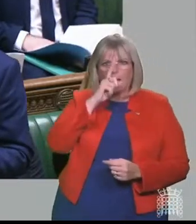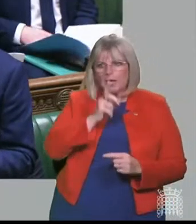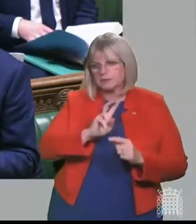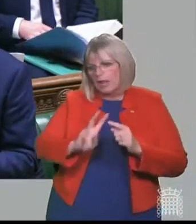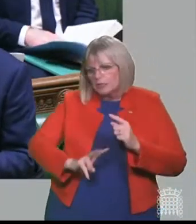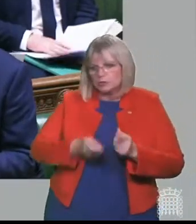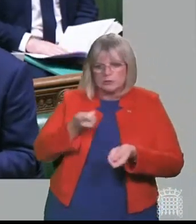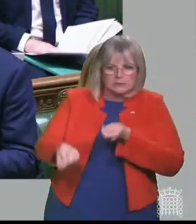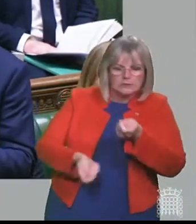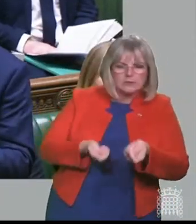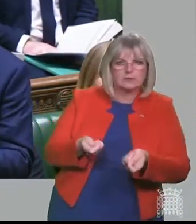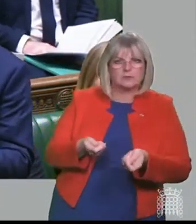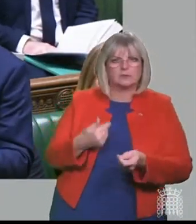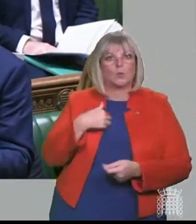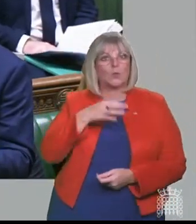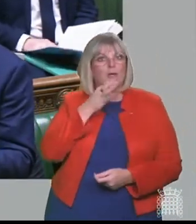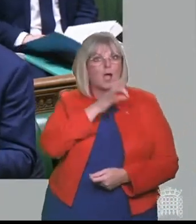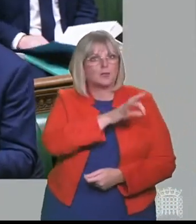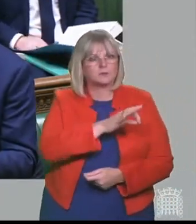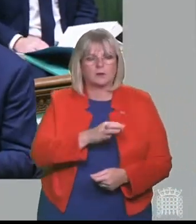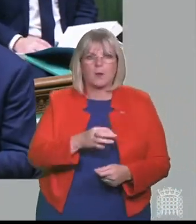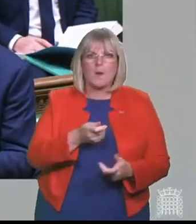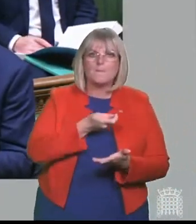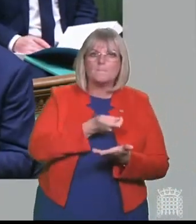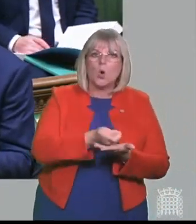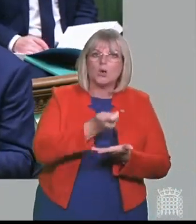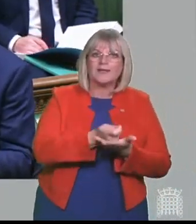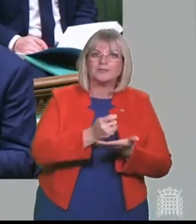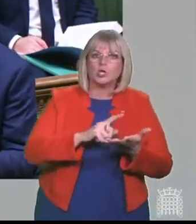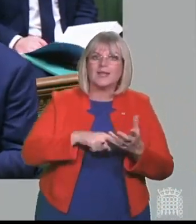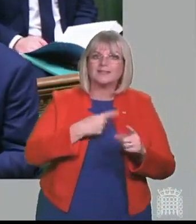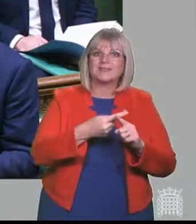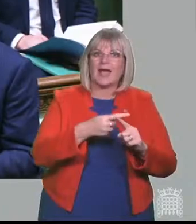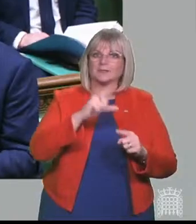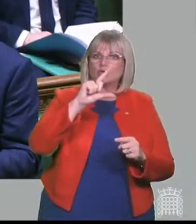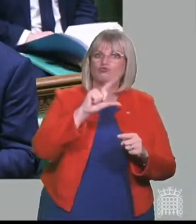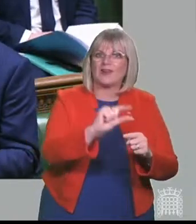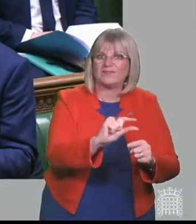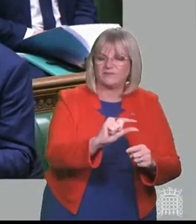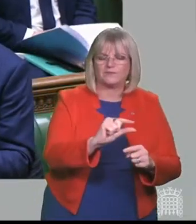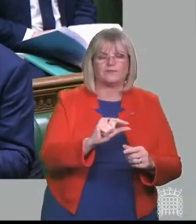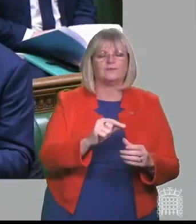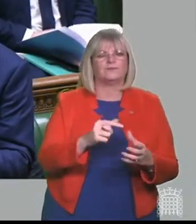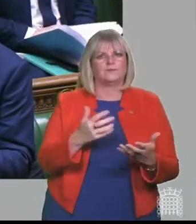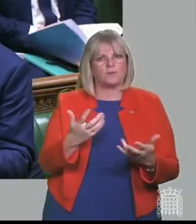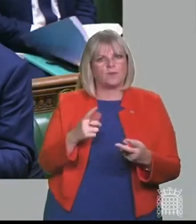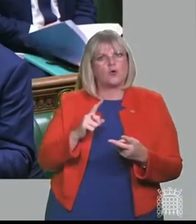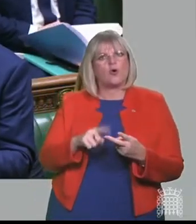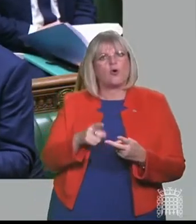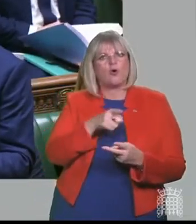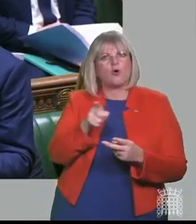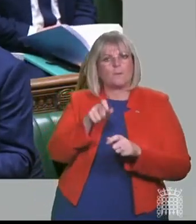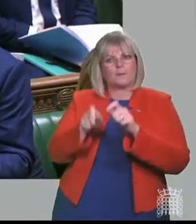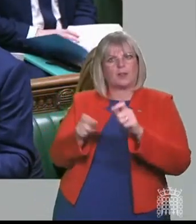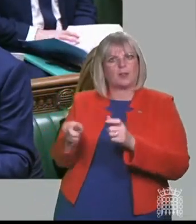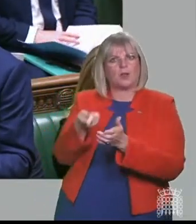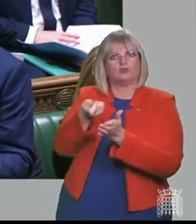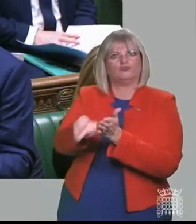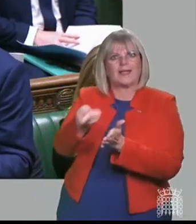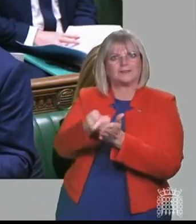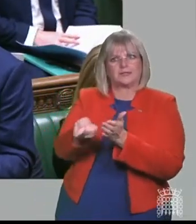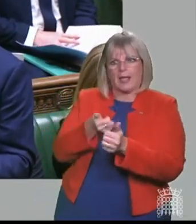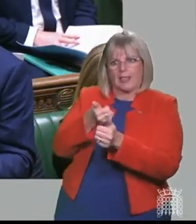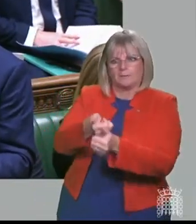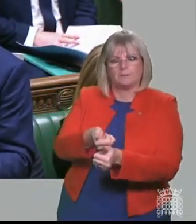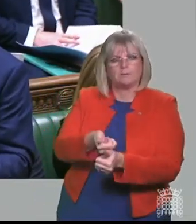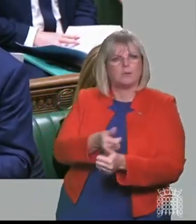mortgage interest tax relief to help those seeing their monthly bills go up, and for measures to help renters. Why has he ignored